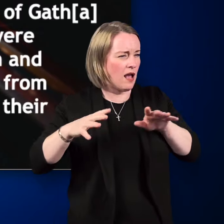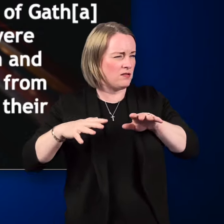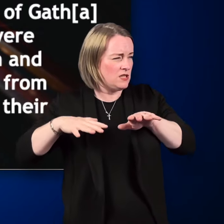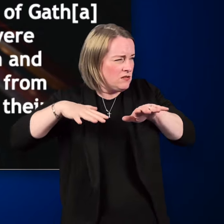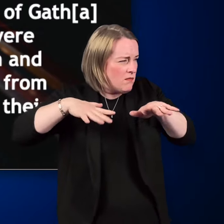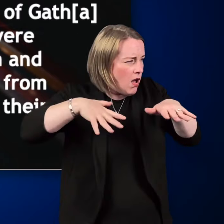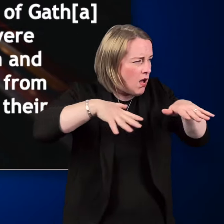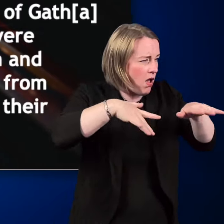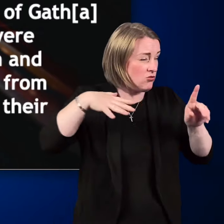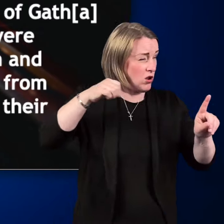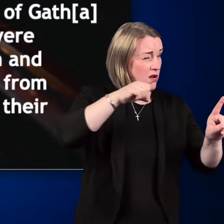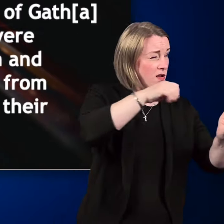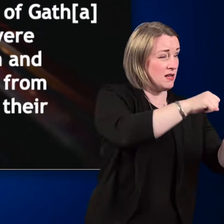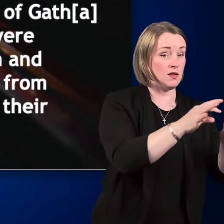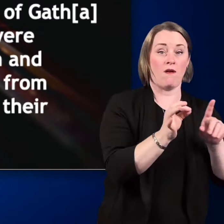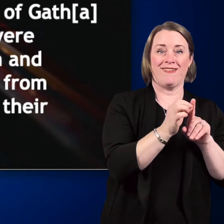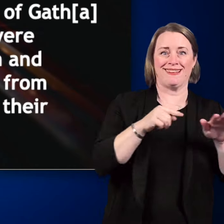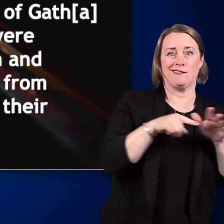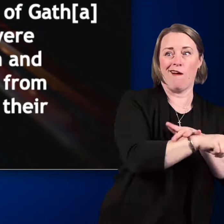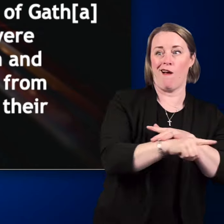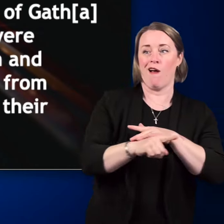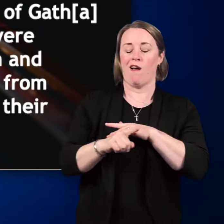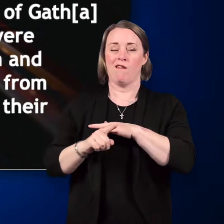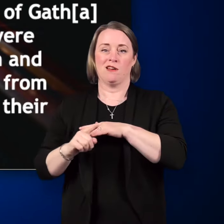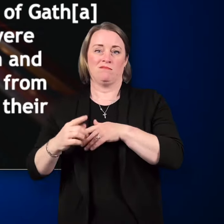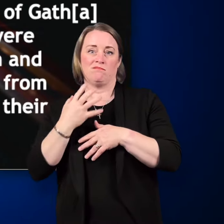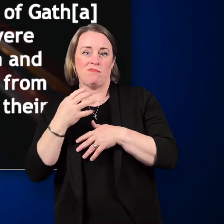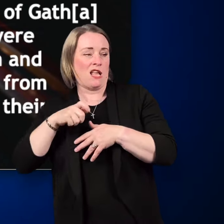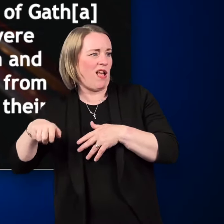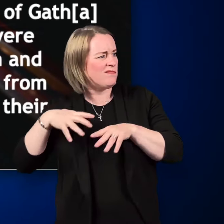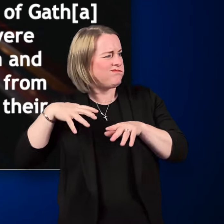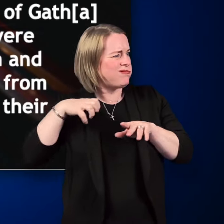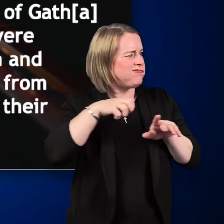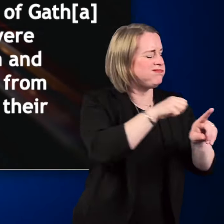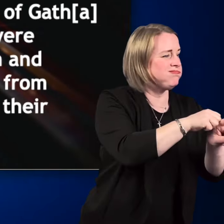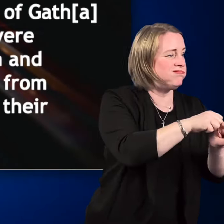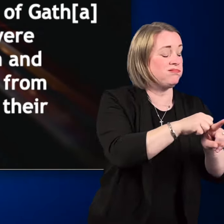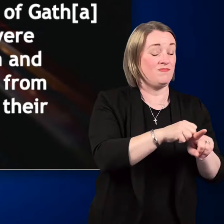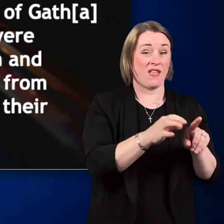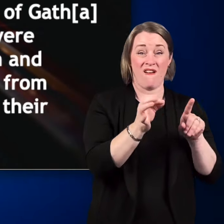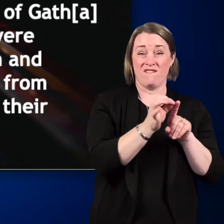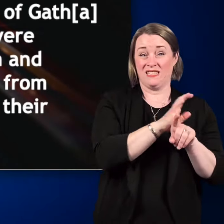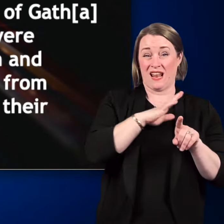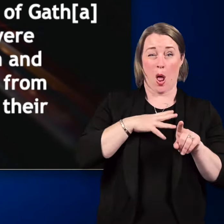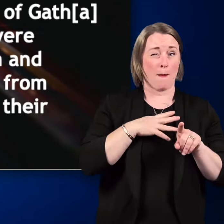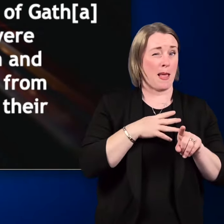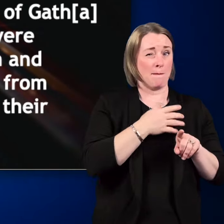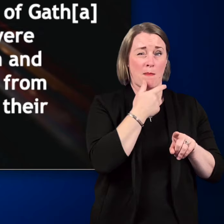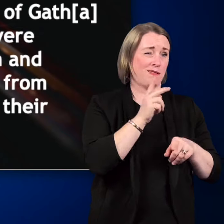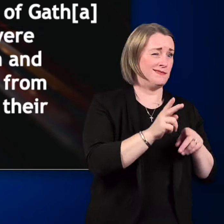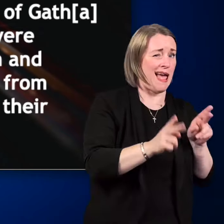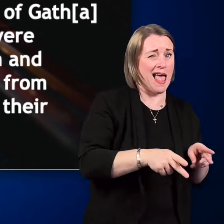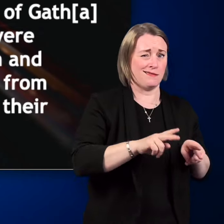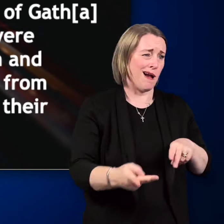Gath and to the gates of Ekron. Their dead were strewn along the Shaaraim road to Gath